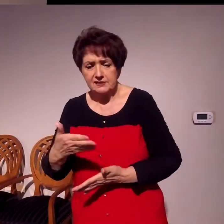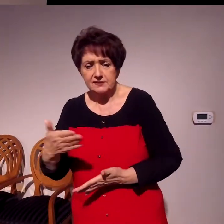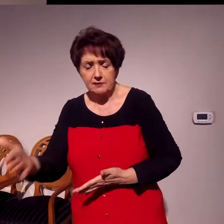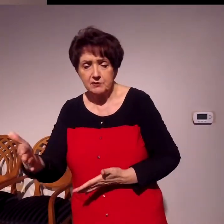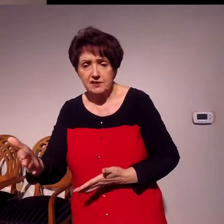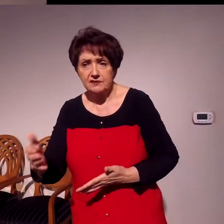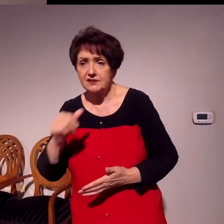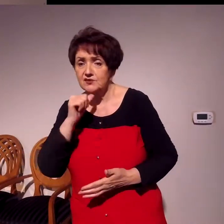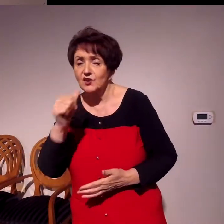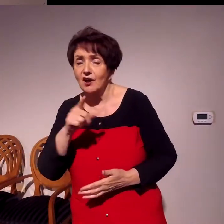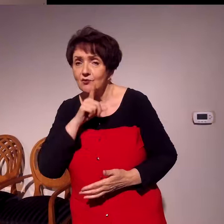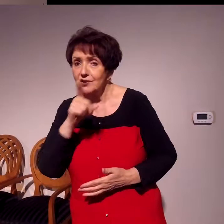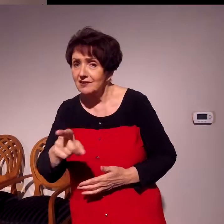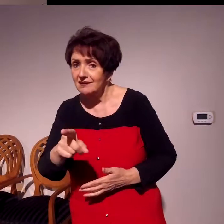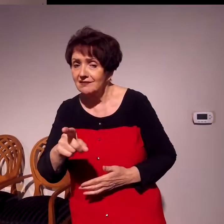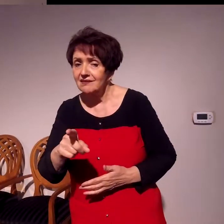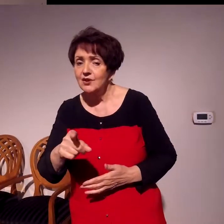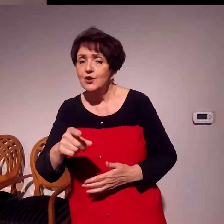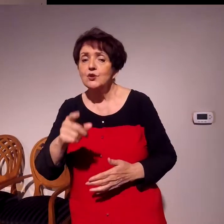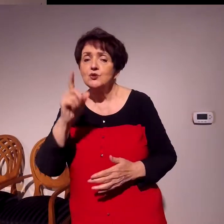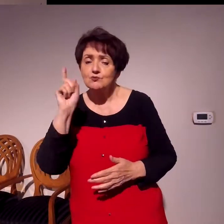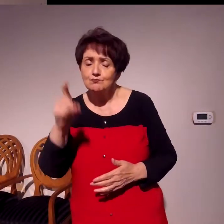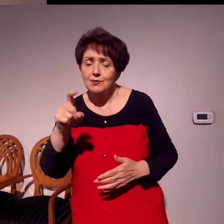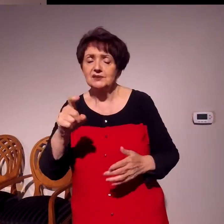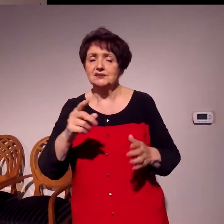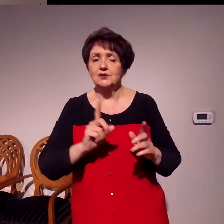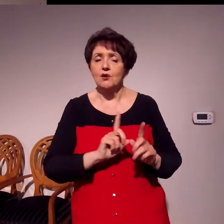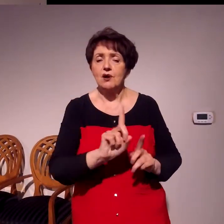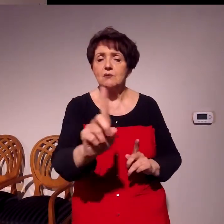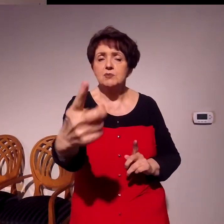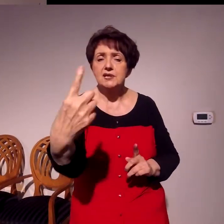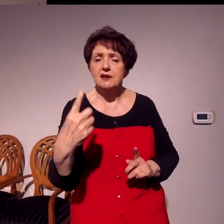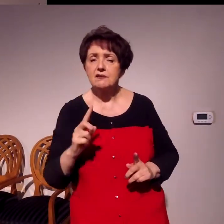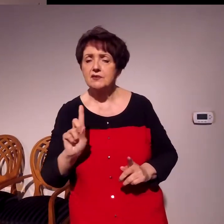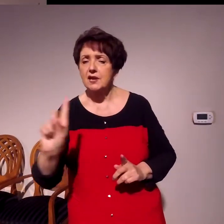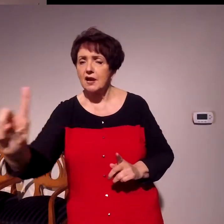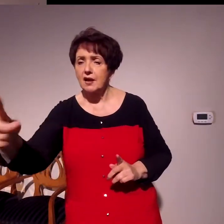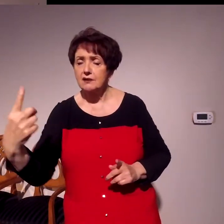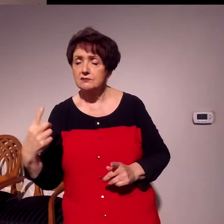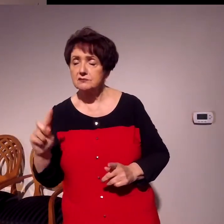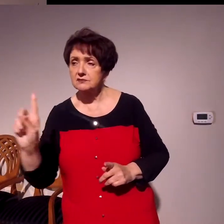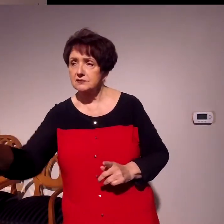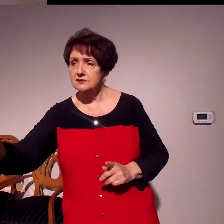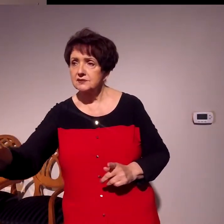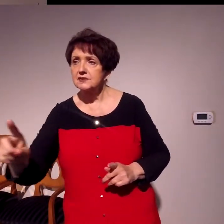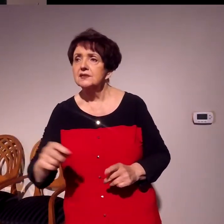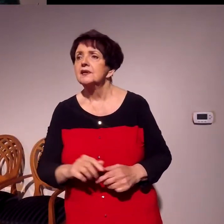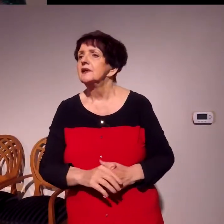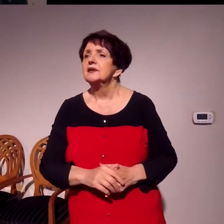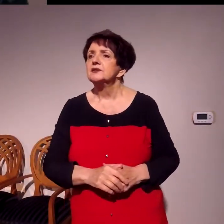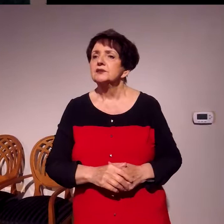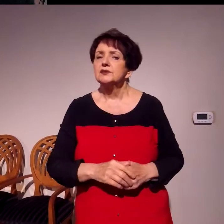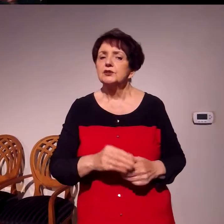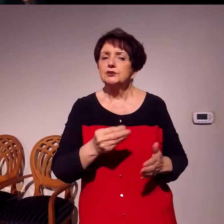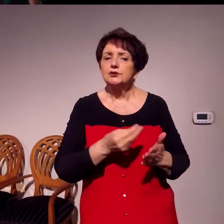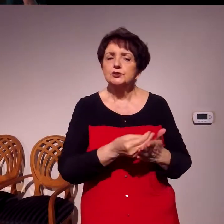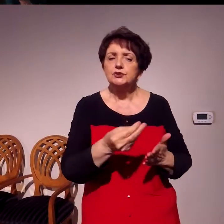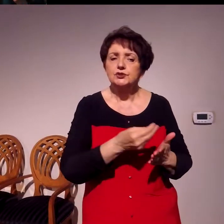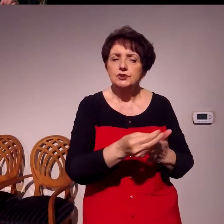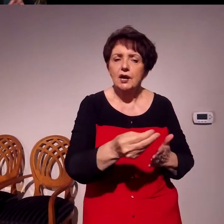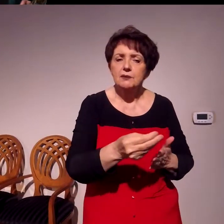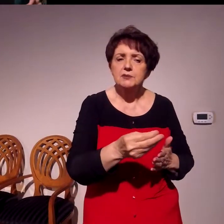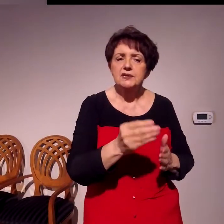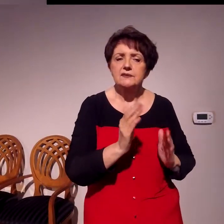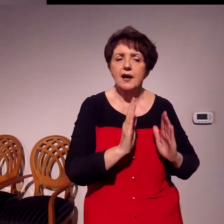and down the aisles. And literally, that was the single biggest thing she taught me about shopping. Shop in the aisles as little